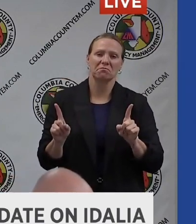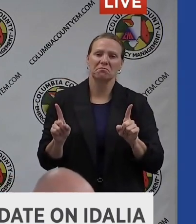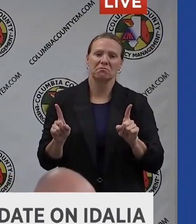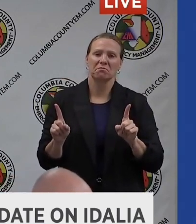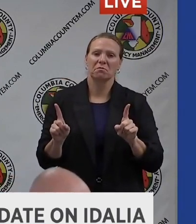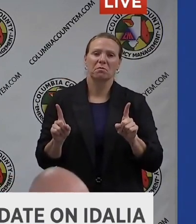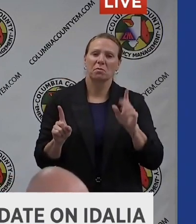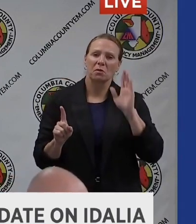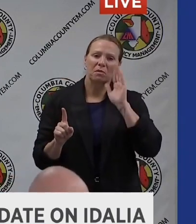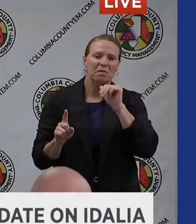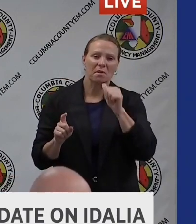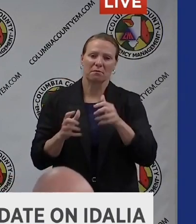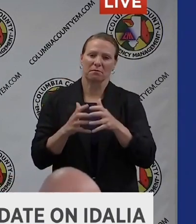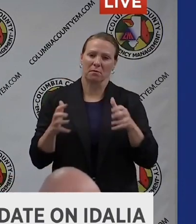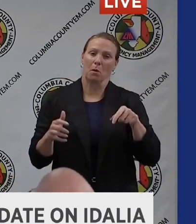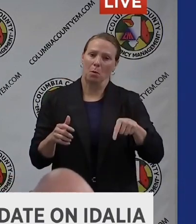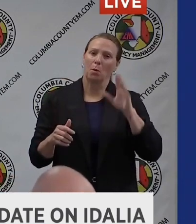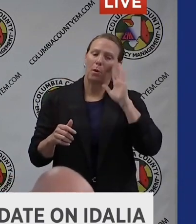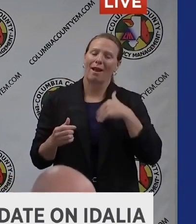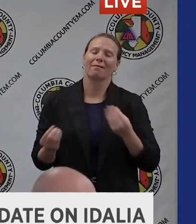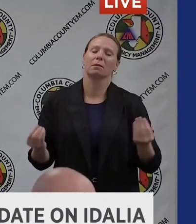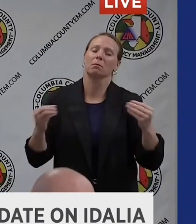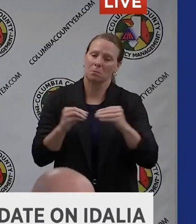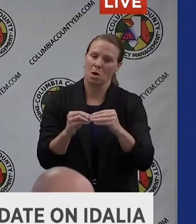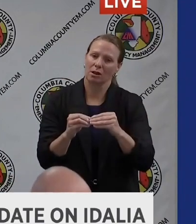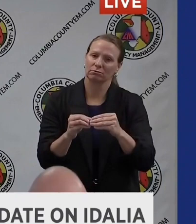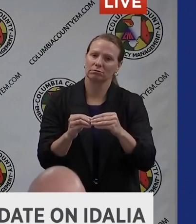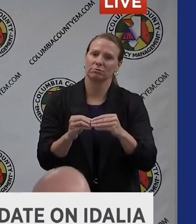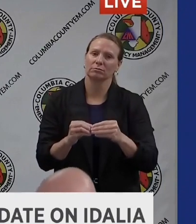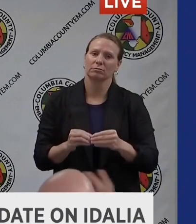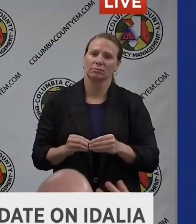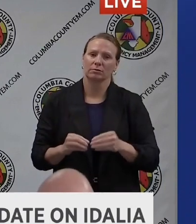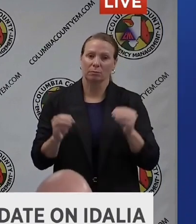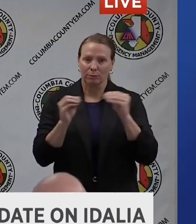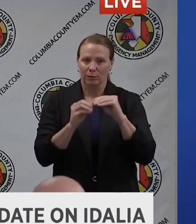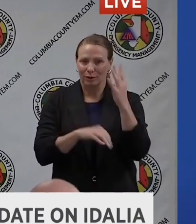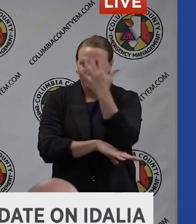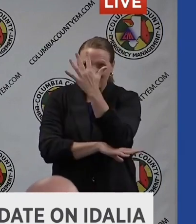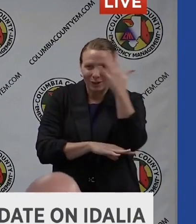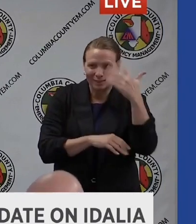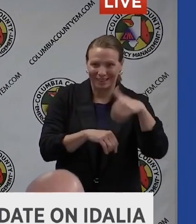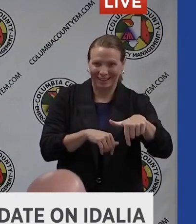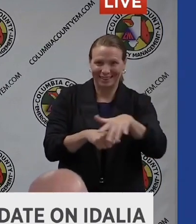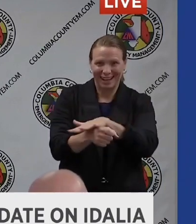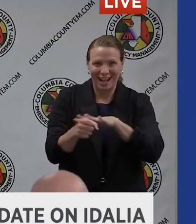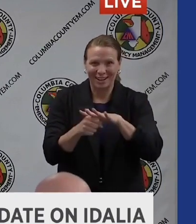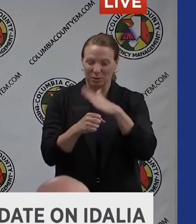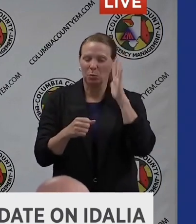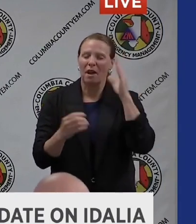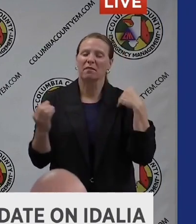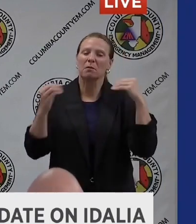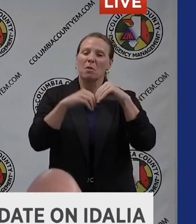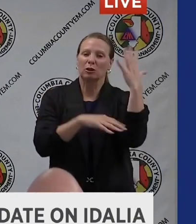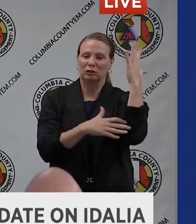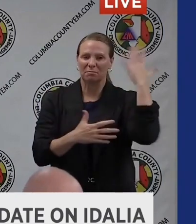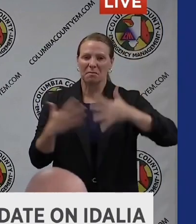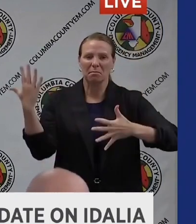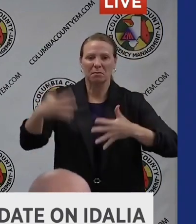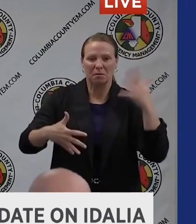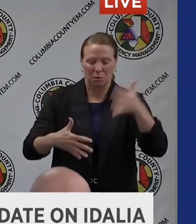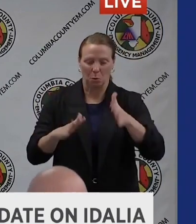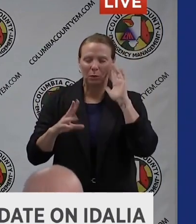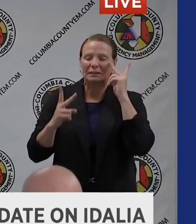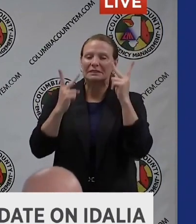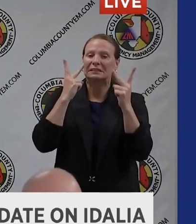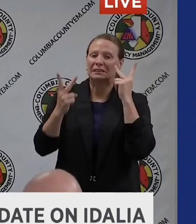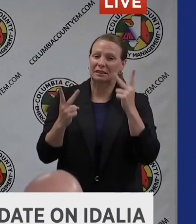be as much as this storm will be, because you've got a lot of wooded areas. You're going to see a lot of branches go down, and so we have people standing by to